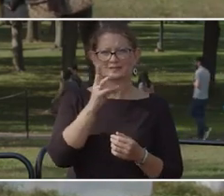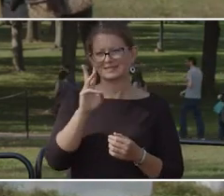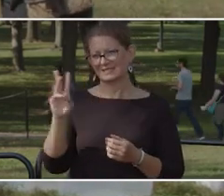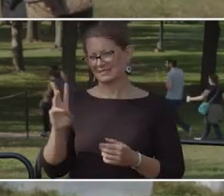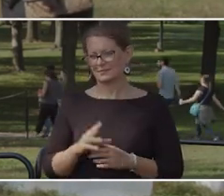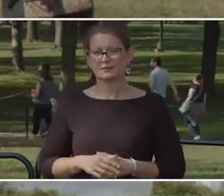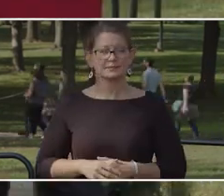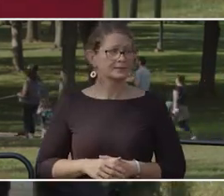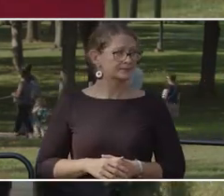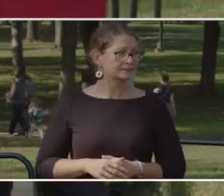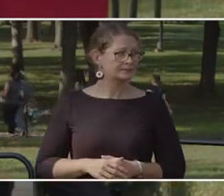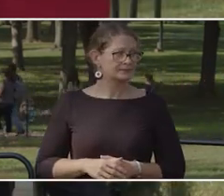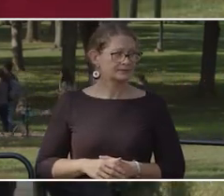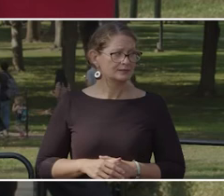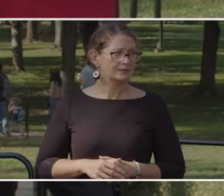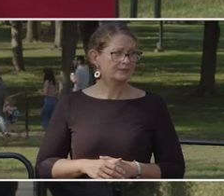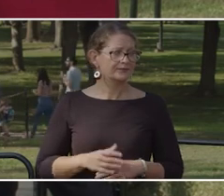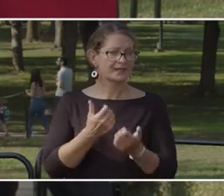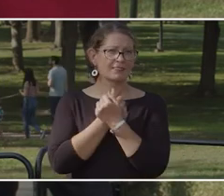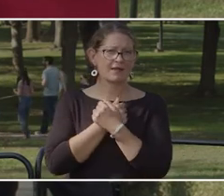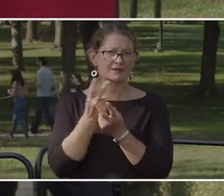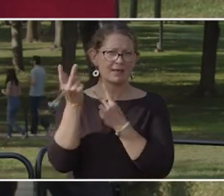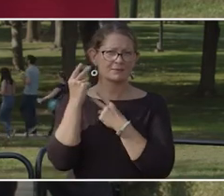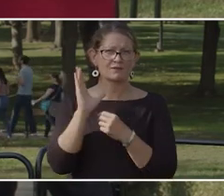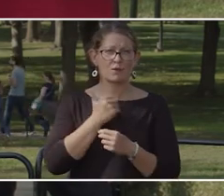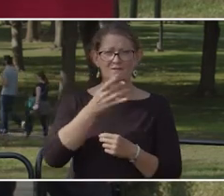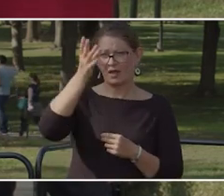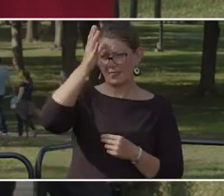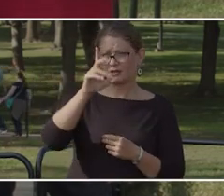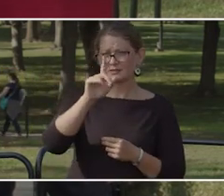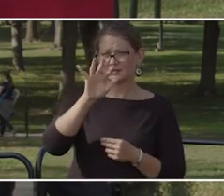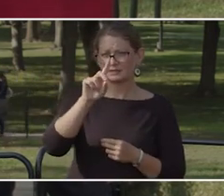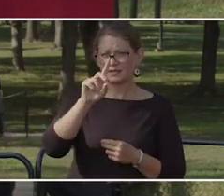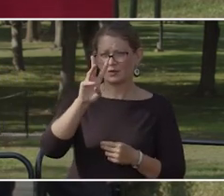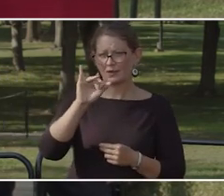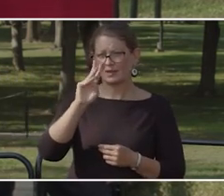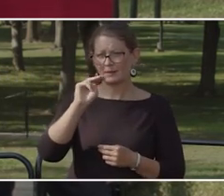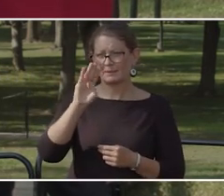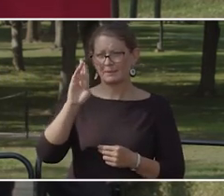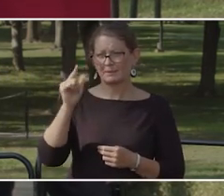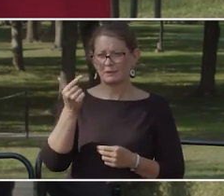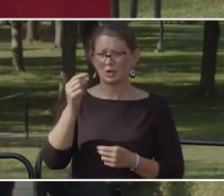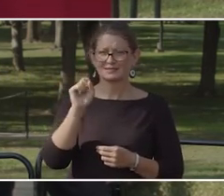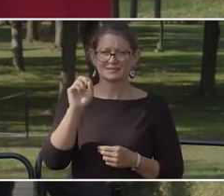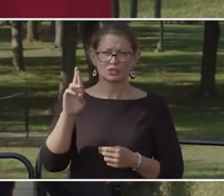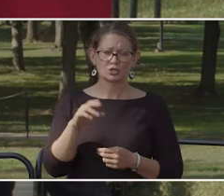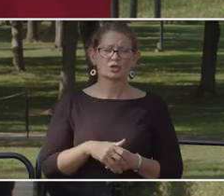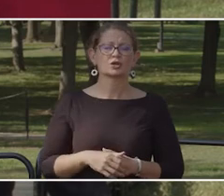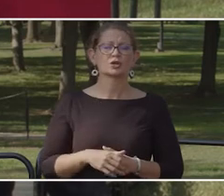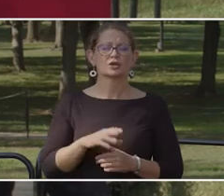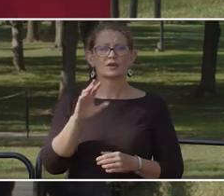1966. In loving memory of our father, David William Burt, Sr., U.S.